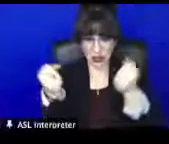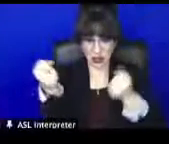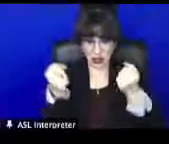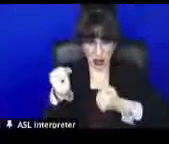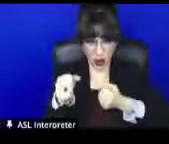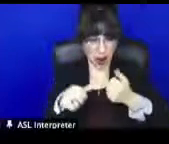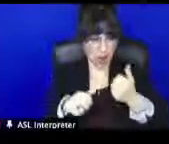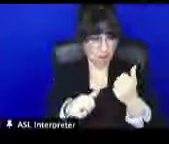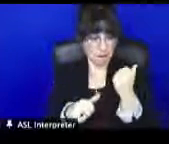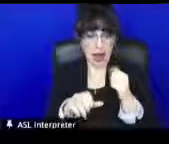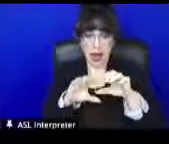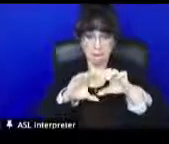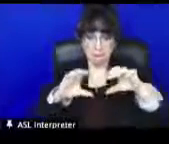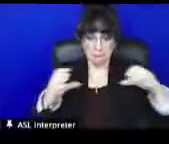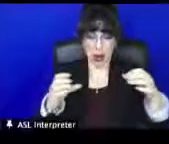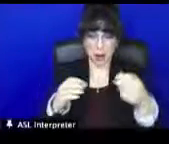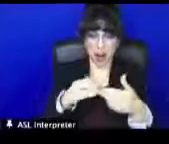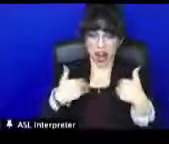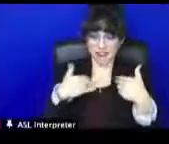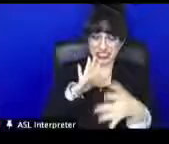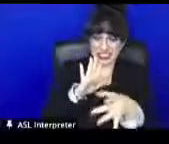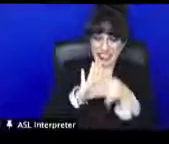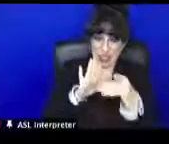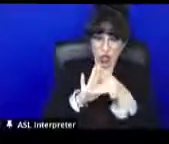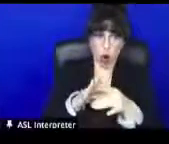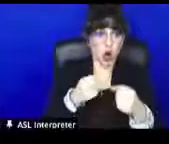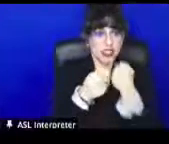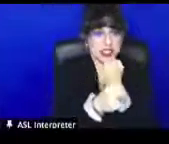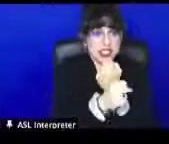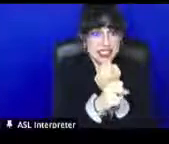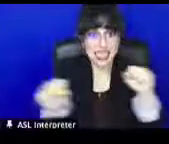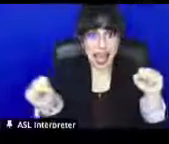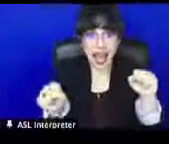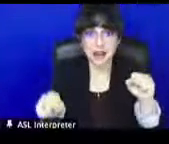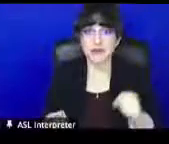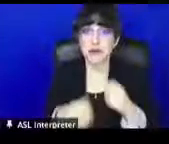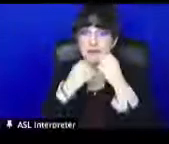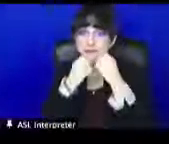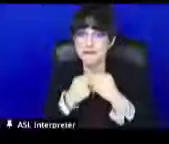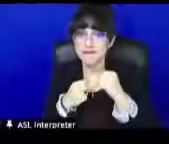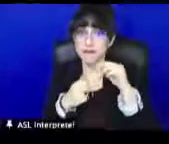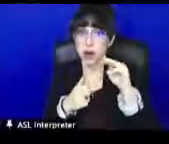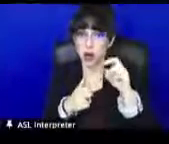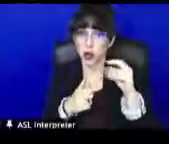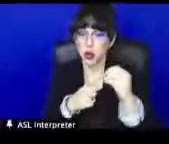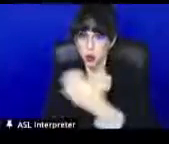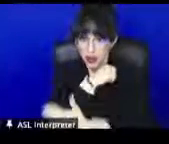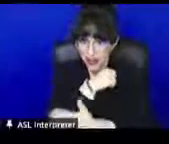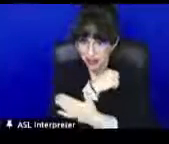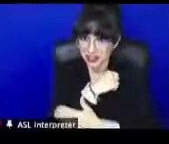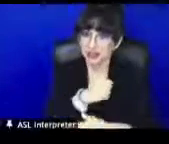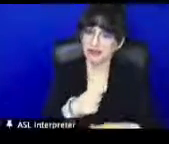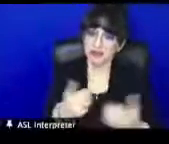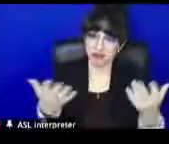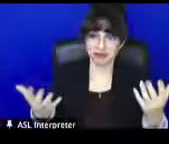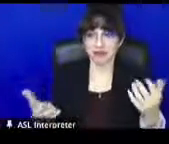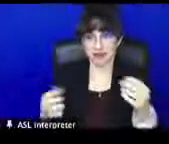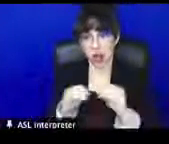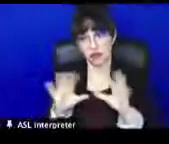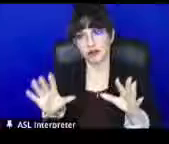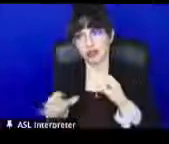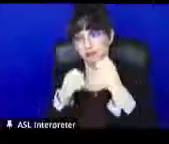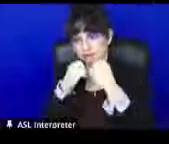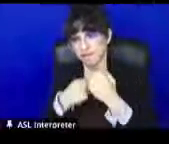And even though it's quite far away, we care about your part of the state as well. As for